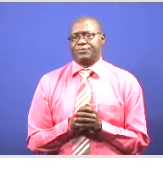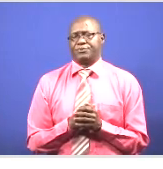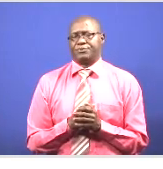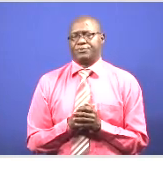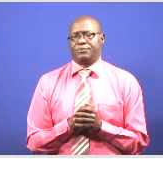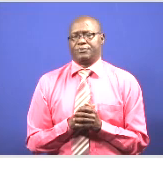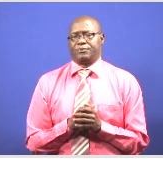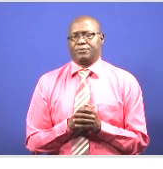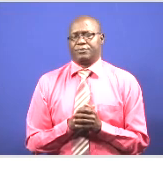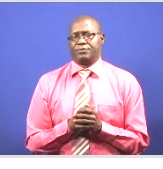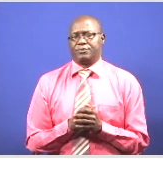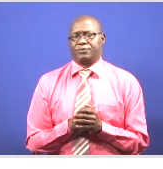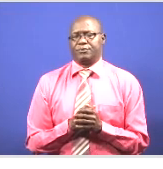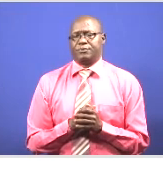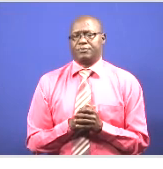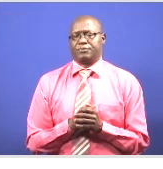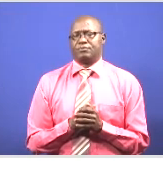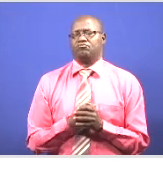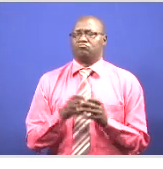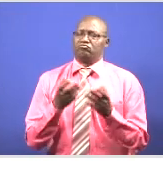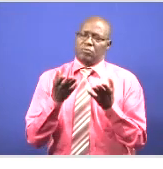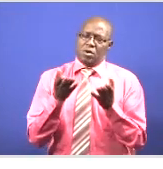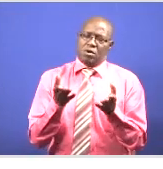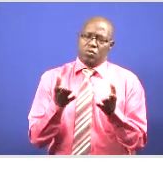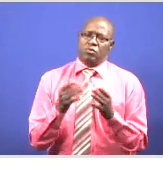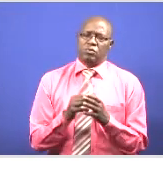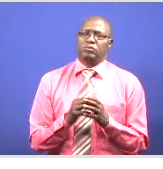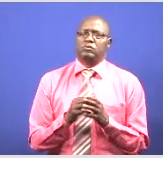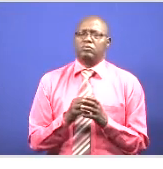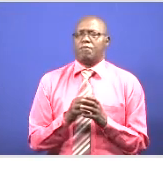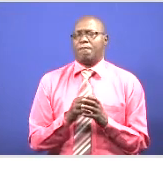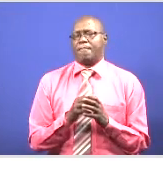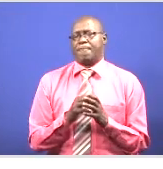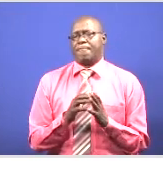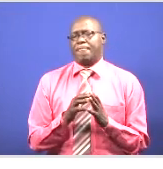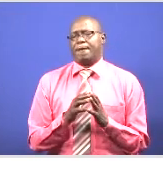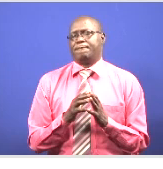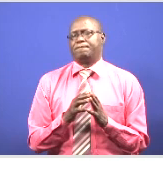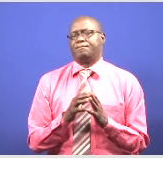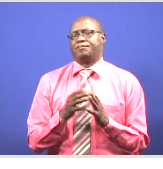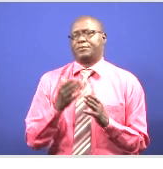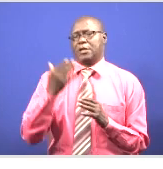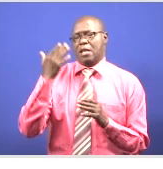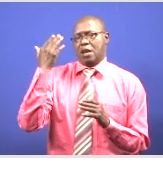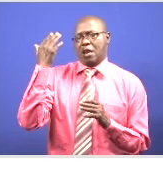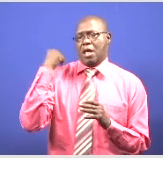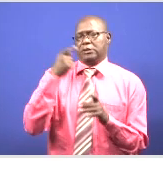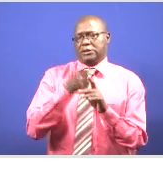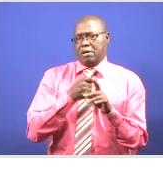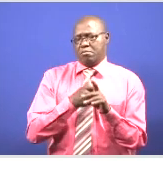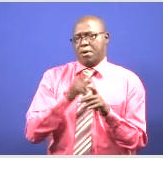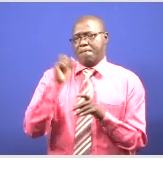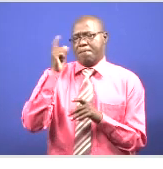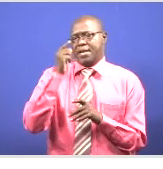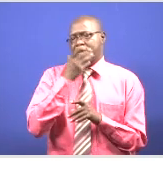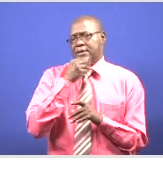says? Well, Ken, for some reason, during the last term of President Kenyatta, and the very last